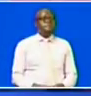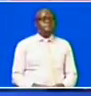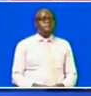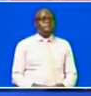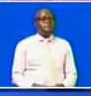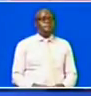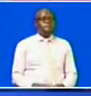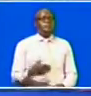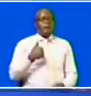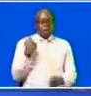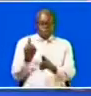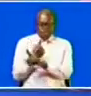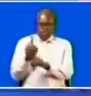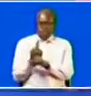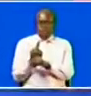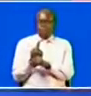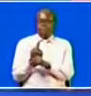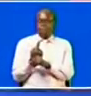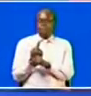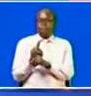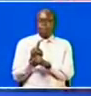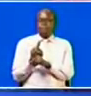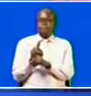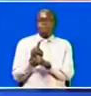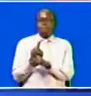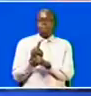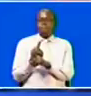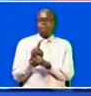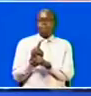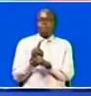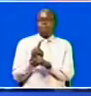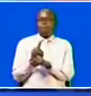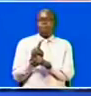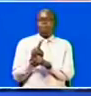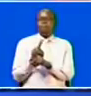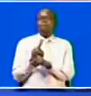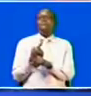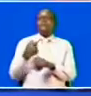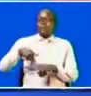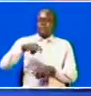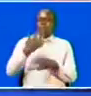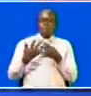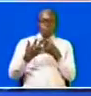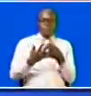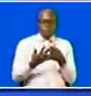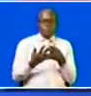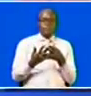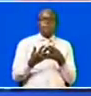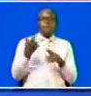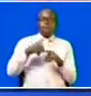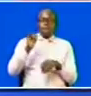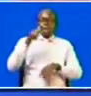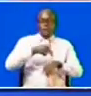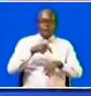bags of fertilizer, 90 cartons of assorted liquor. We have made 72 arrests so far since the exercise